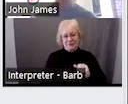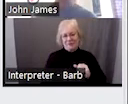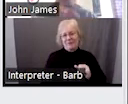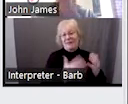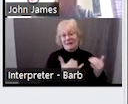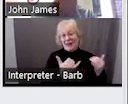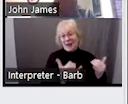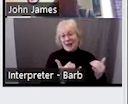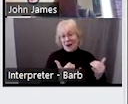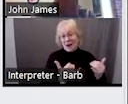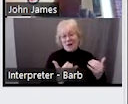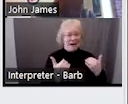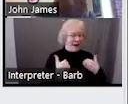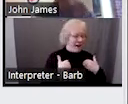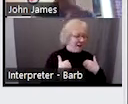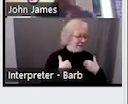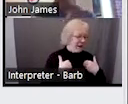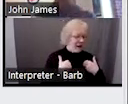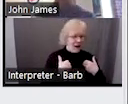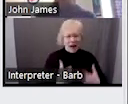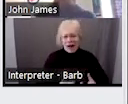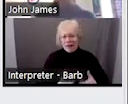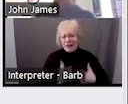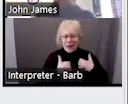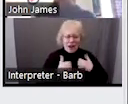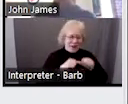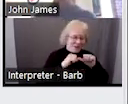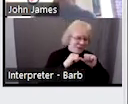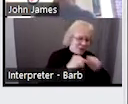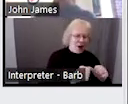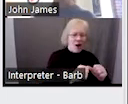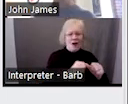now I have a lifelong hobby of writing songs on my album.